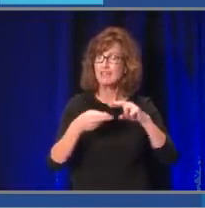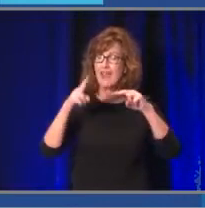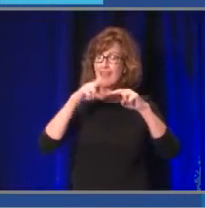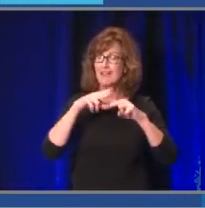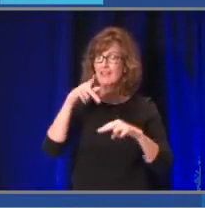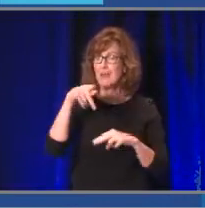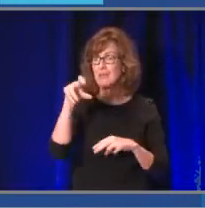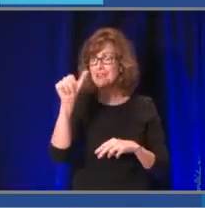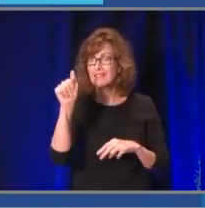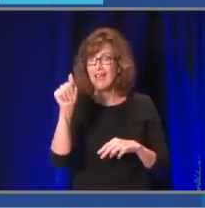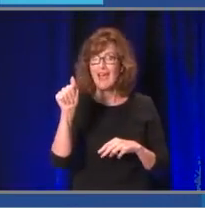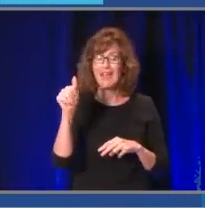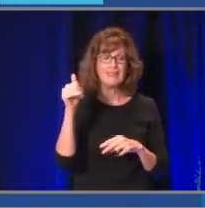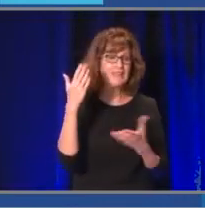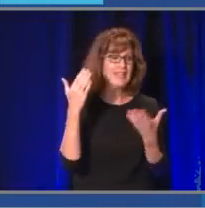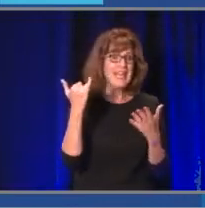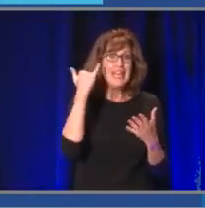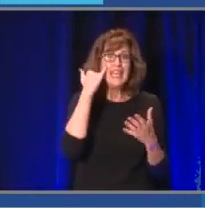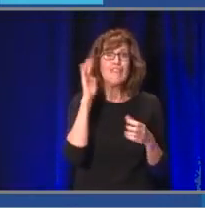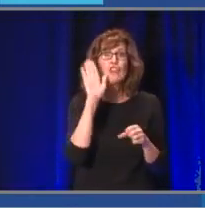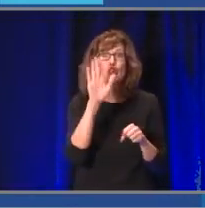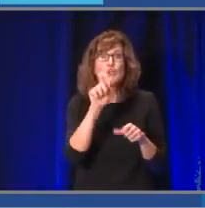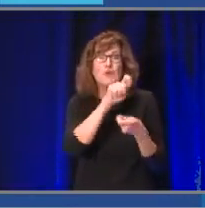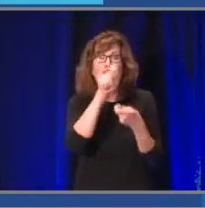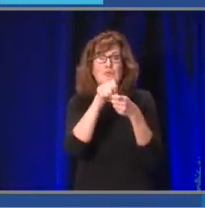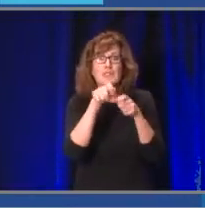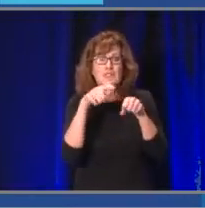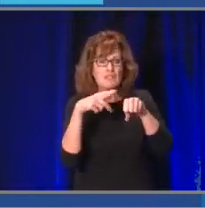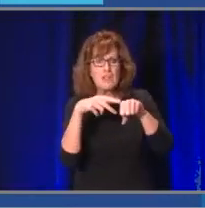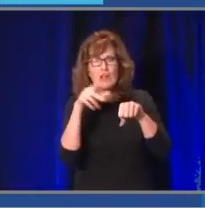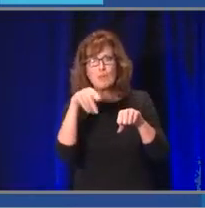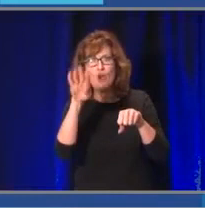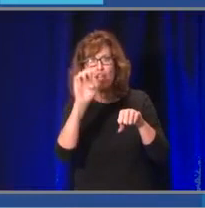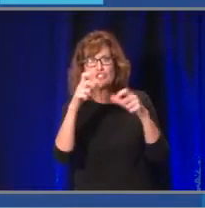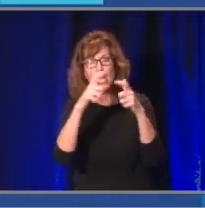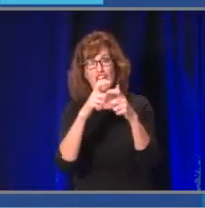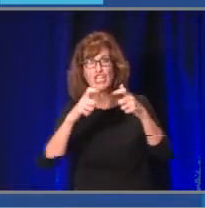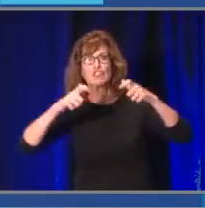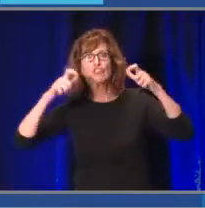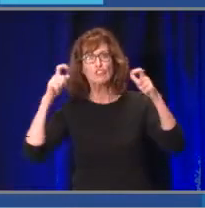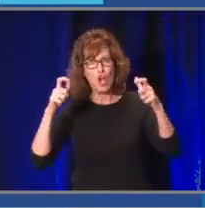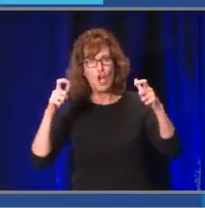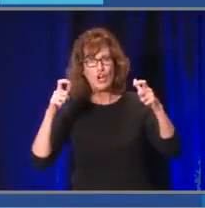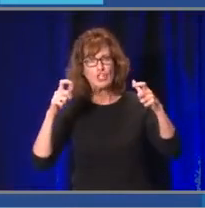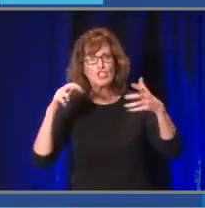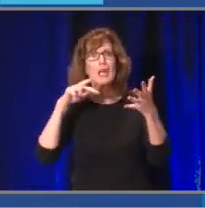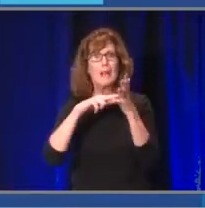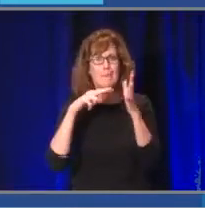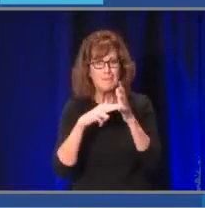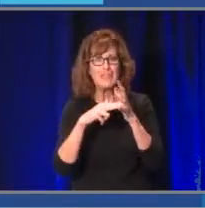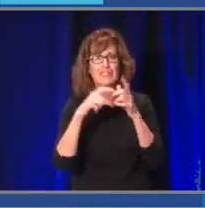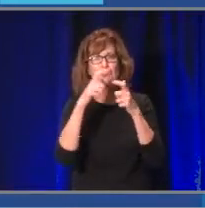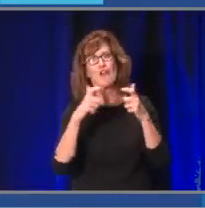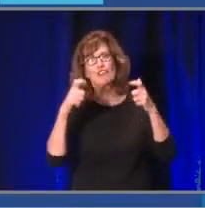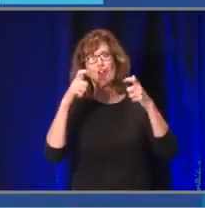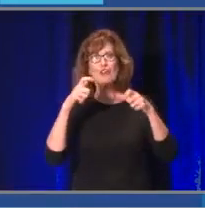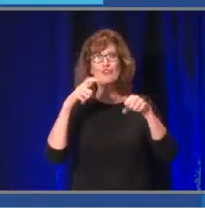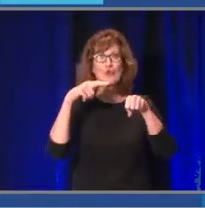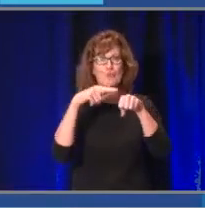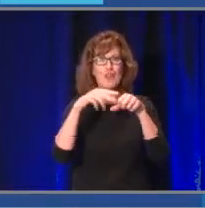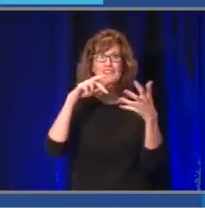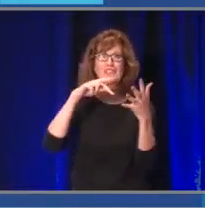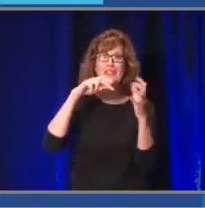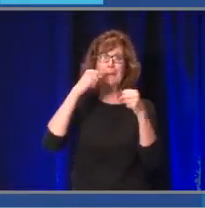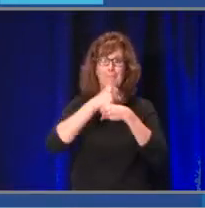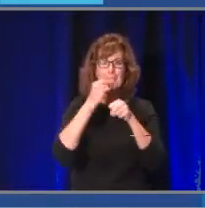prostate. Someone has a 30-gram prostate versus a 100-gram prostate. That larger prostate will make more protein, will have a higher PSA. There are